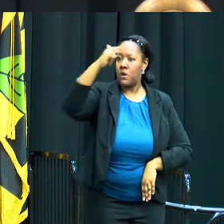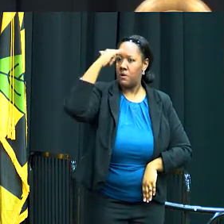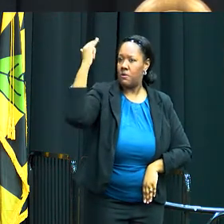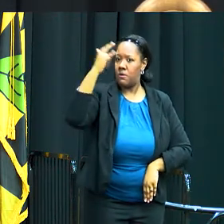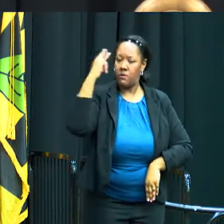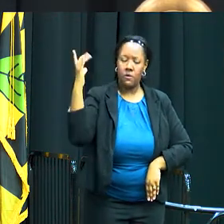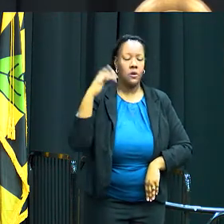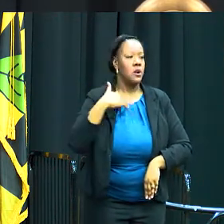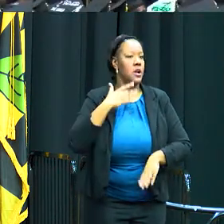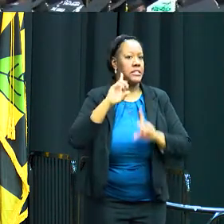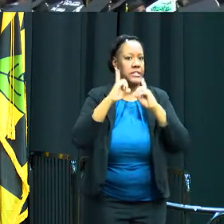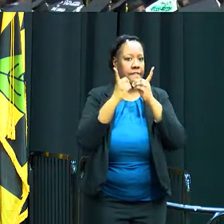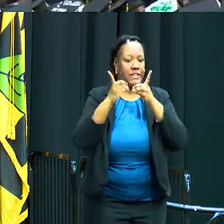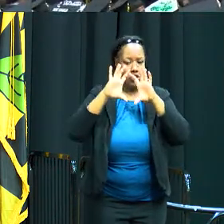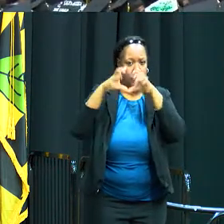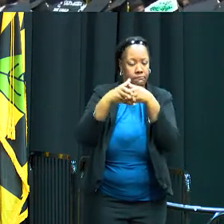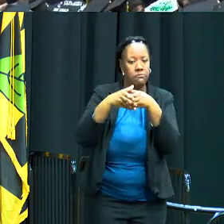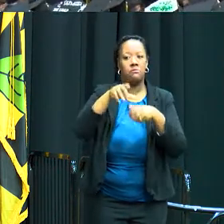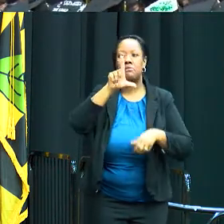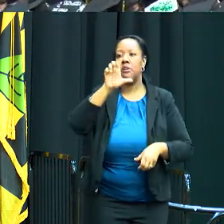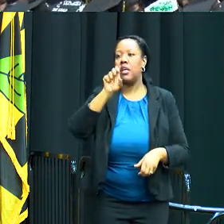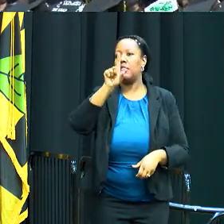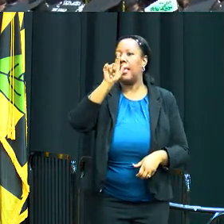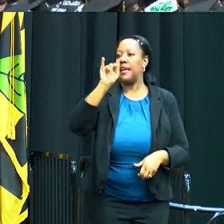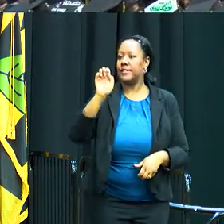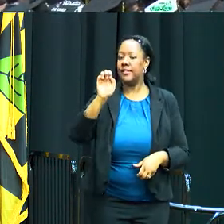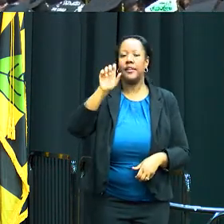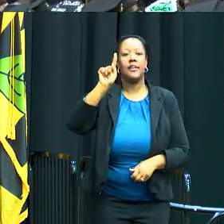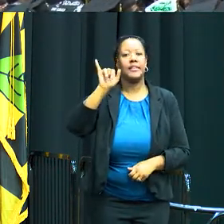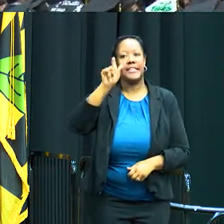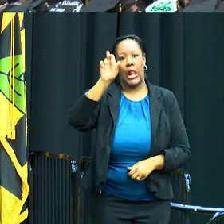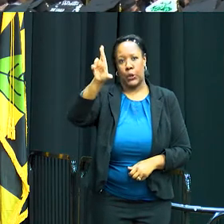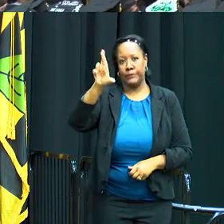Aircraft Division, Ms. Leslie Taylor.